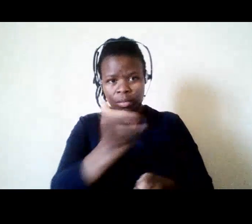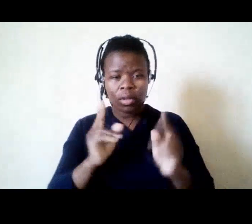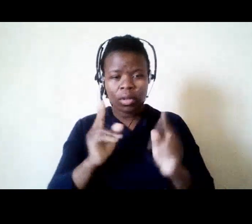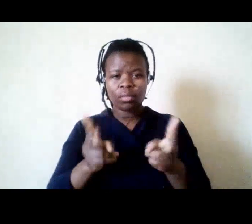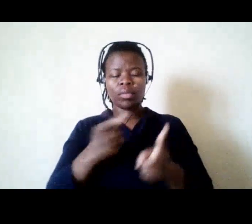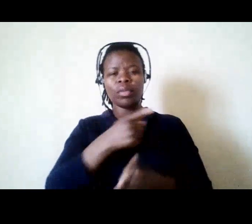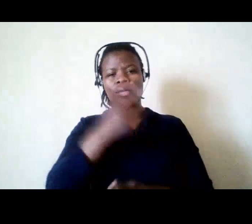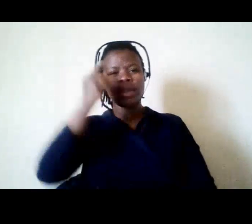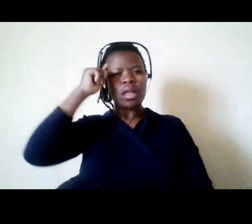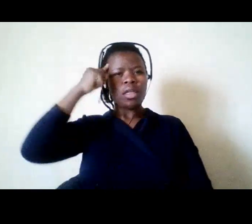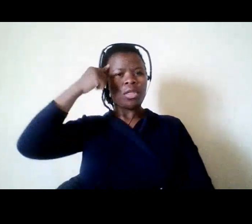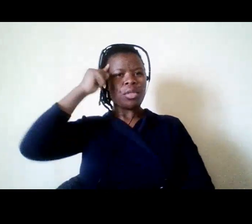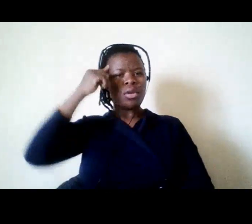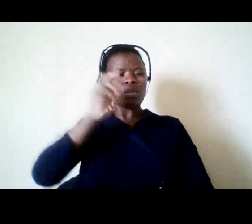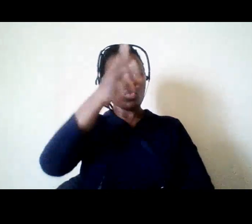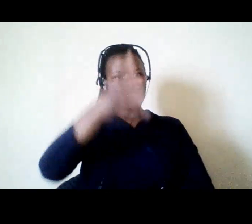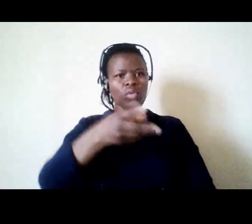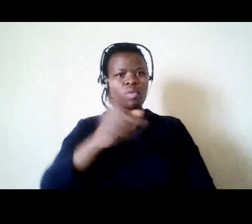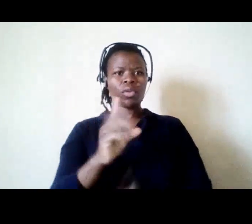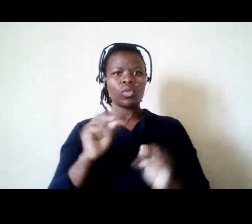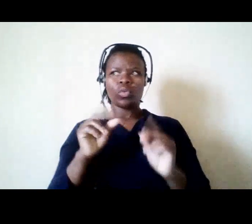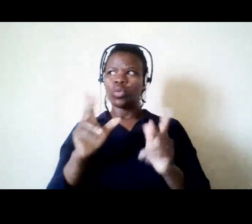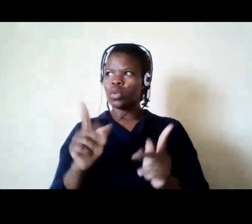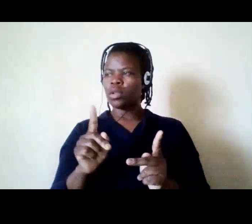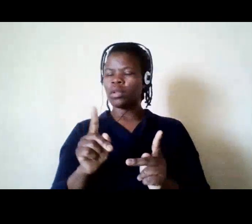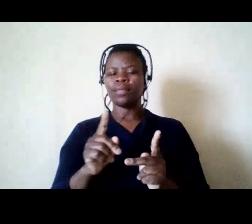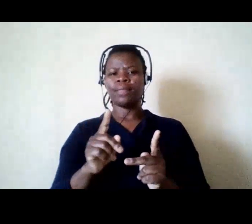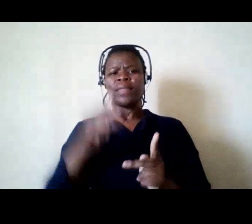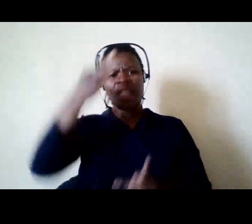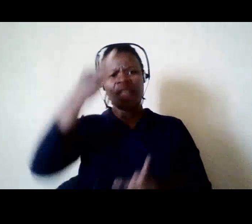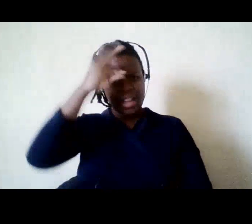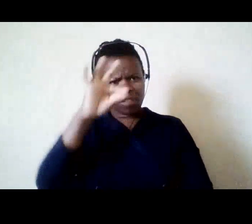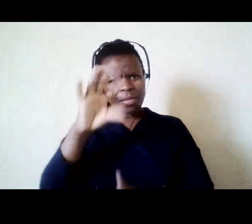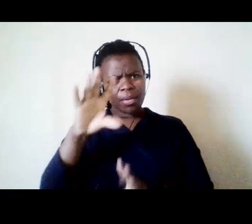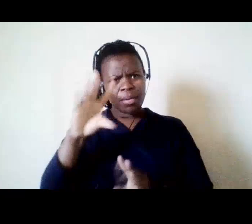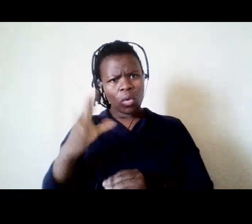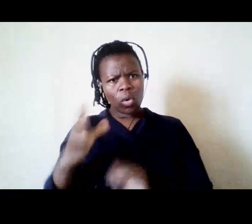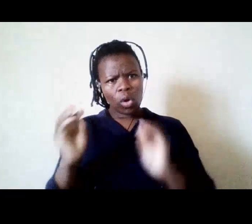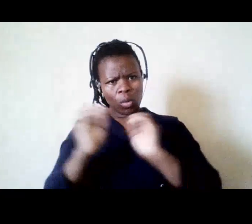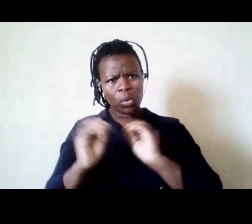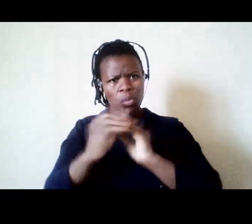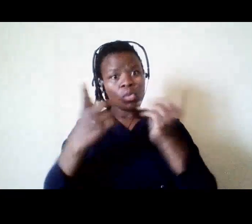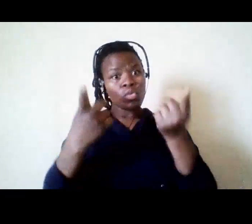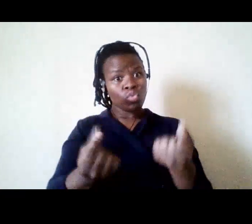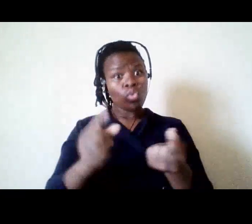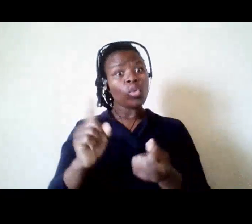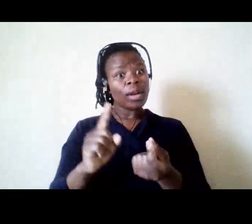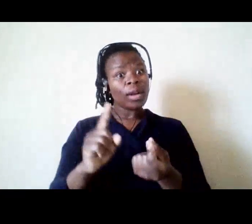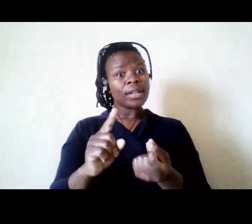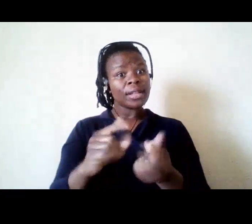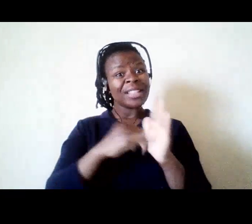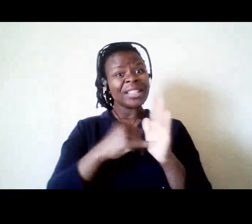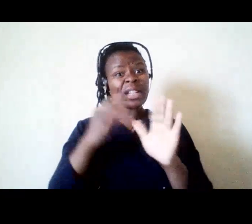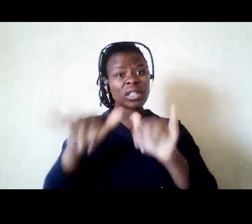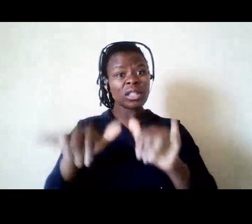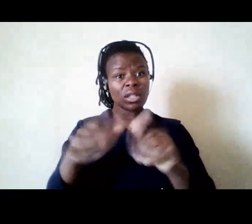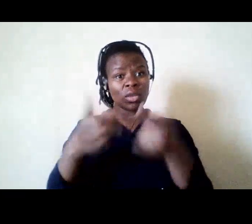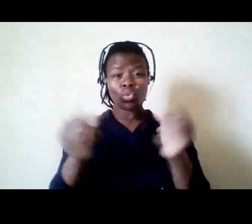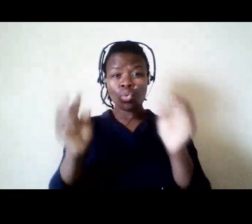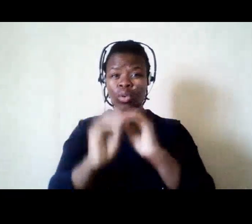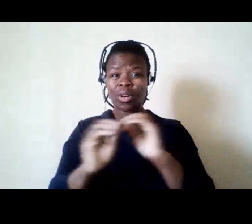thought would be there for them, which is the government, are not there. What do they then do? Do they just sit and do nothing? No, they